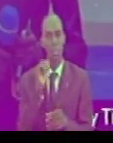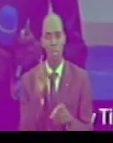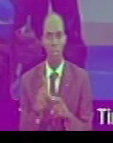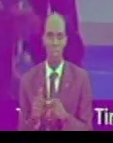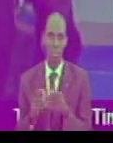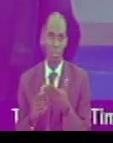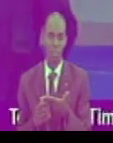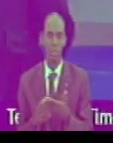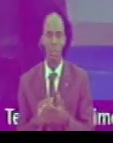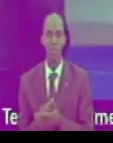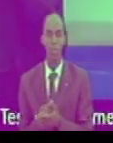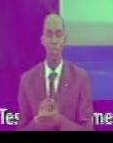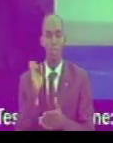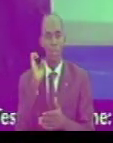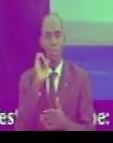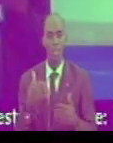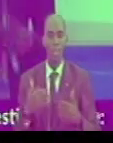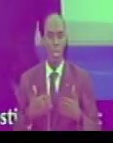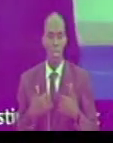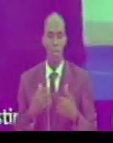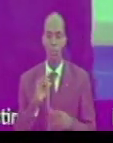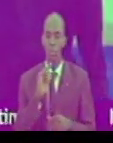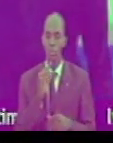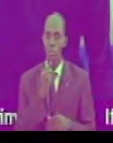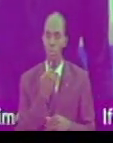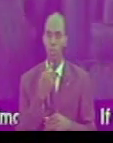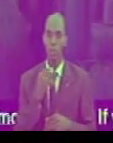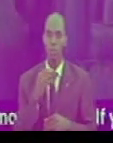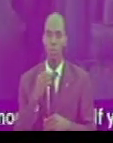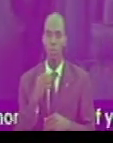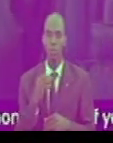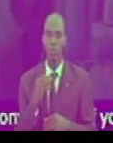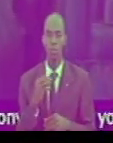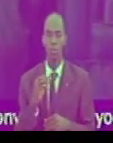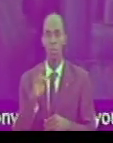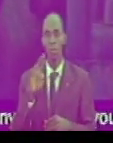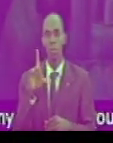her testimony. Praise the Lord.